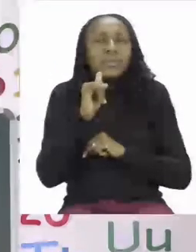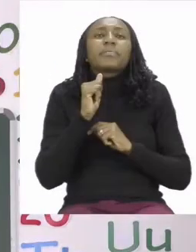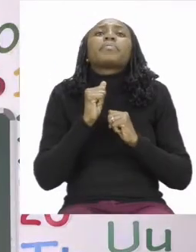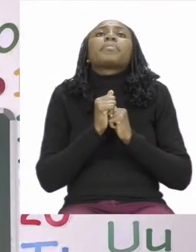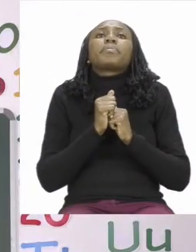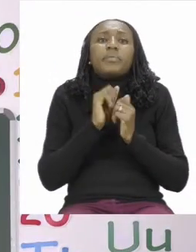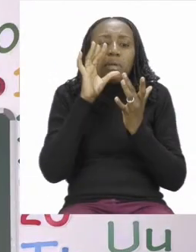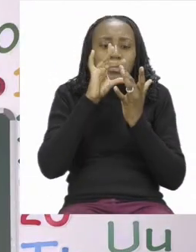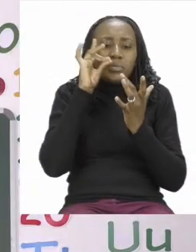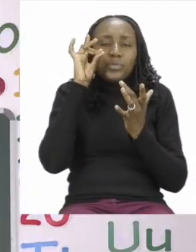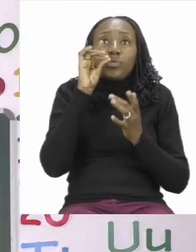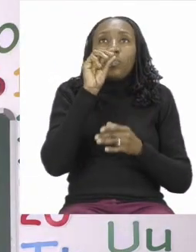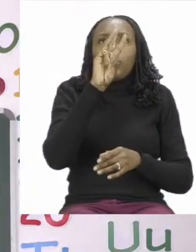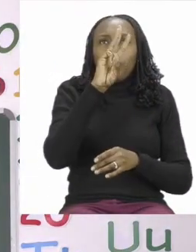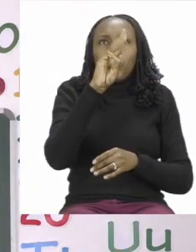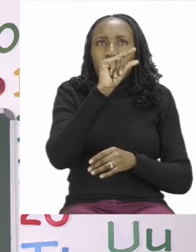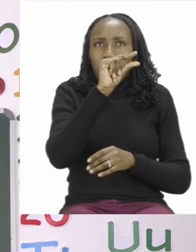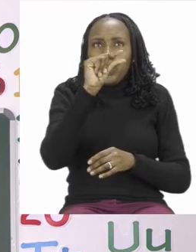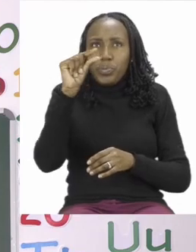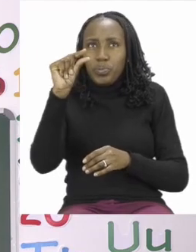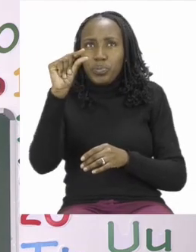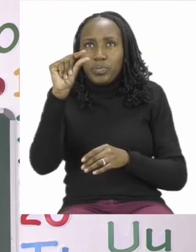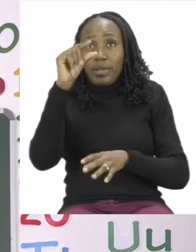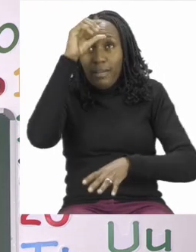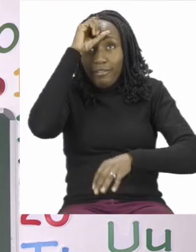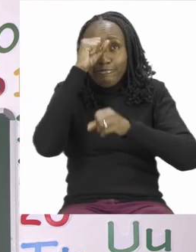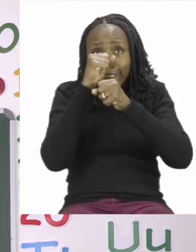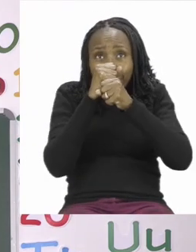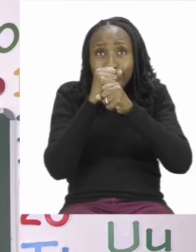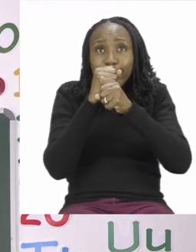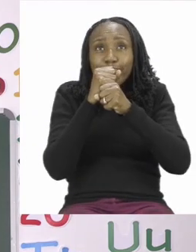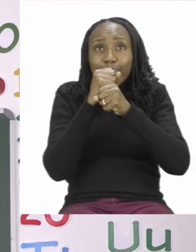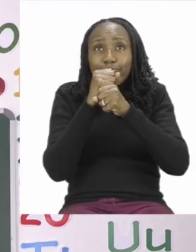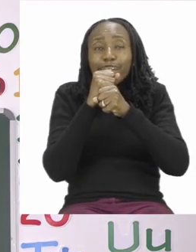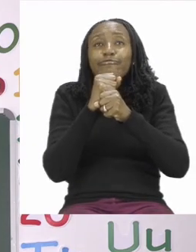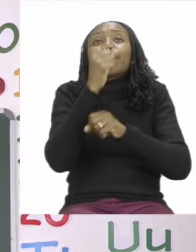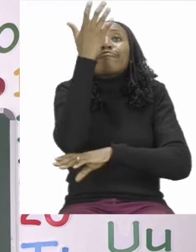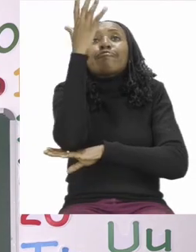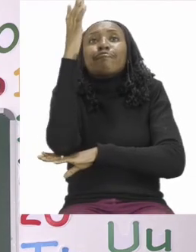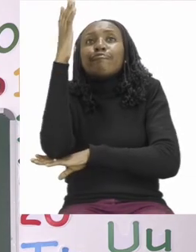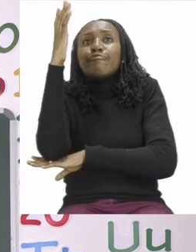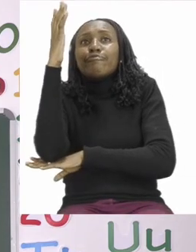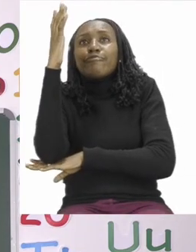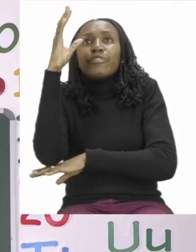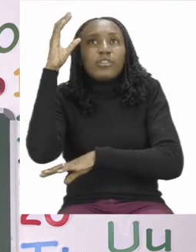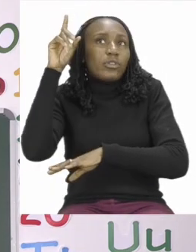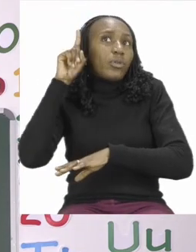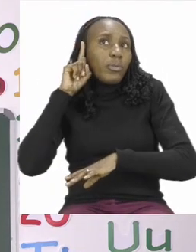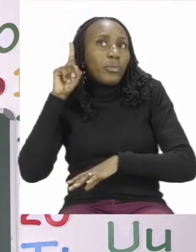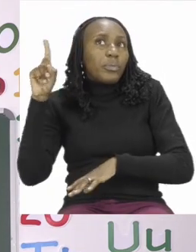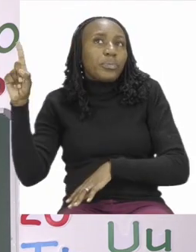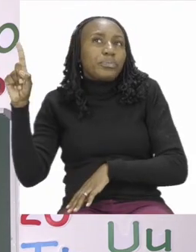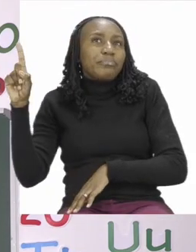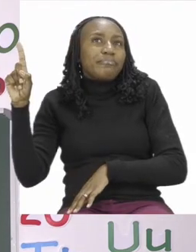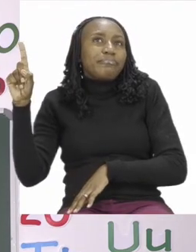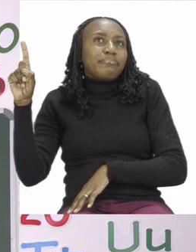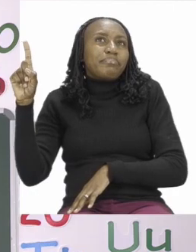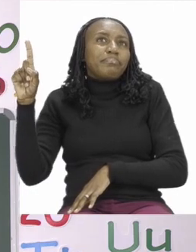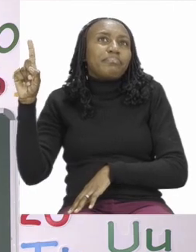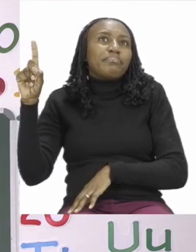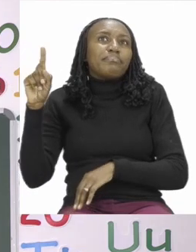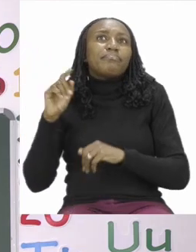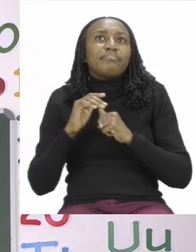3 words to work with. We have the words faith, tree, and obey. When you're dealing with